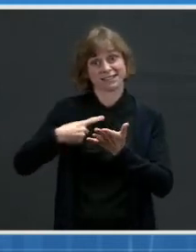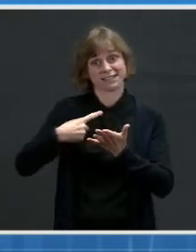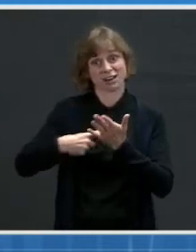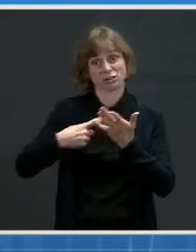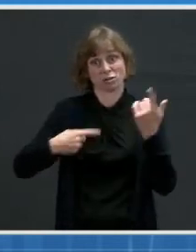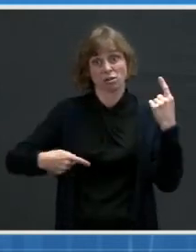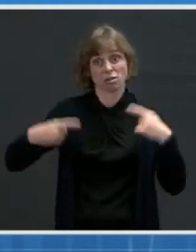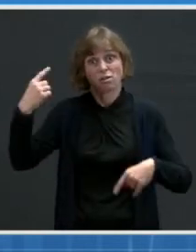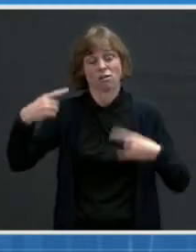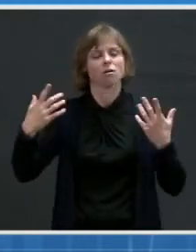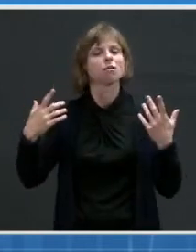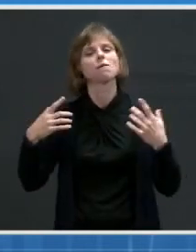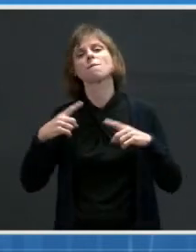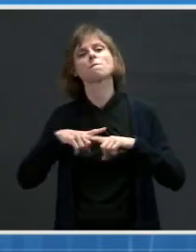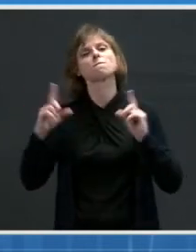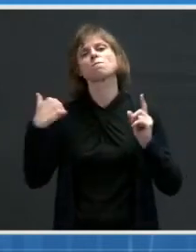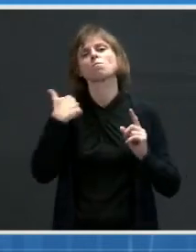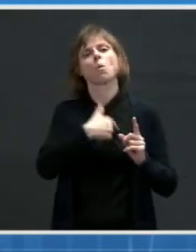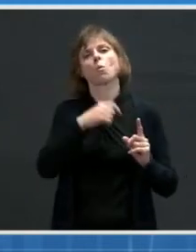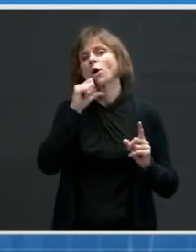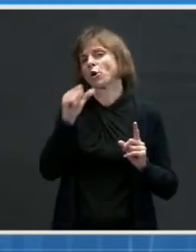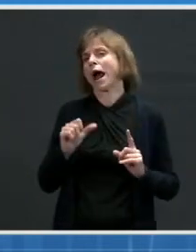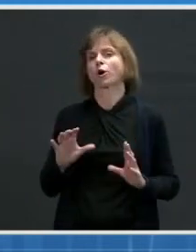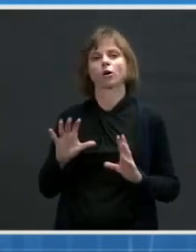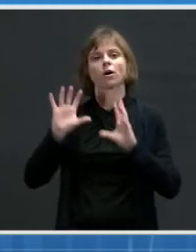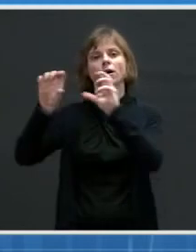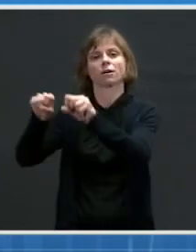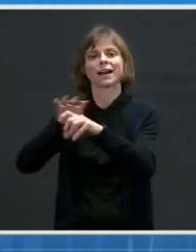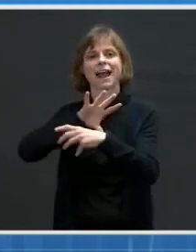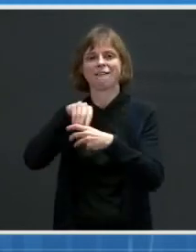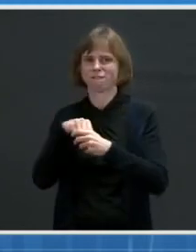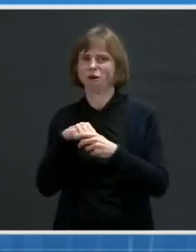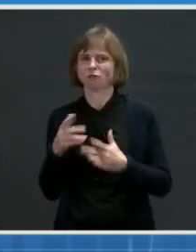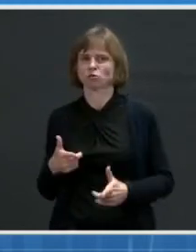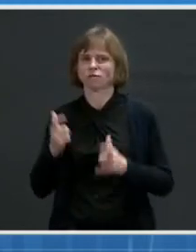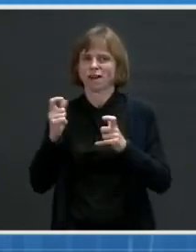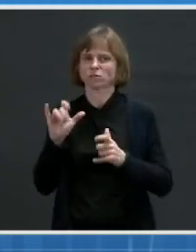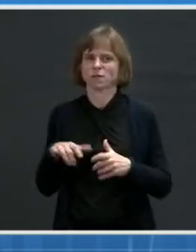going to jump into too hastily. Next question.